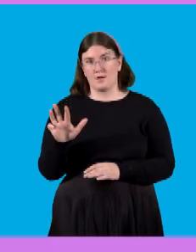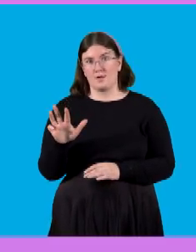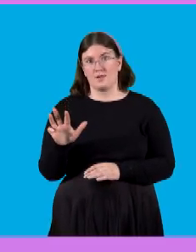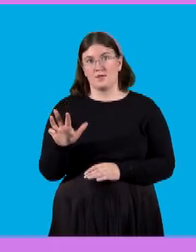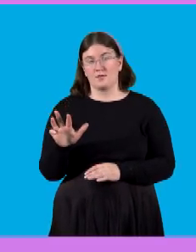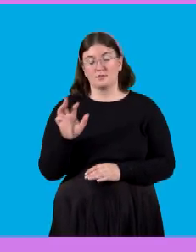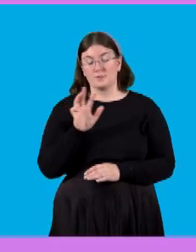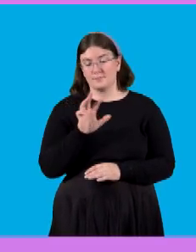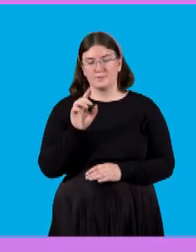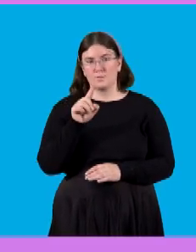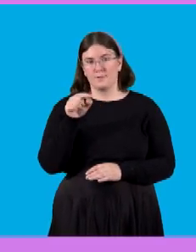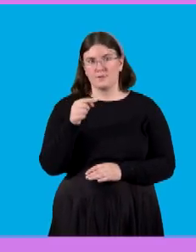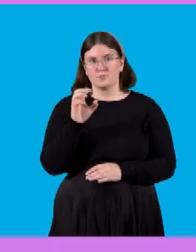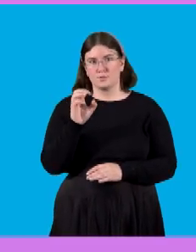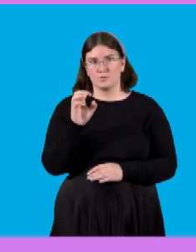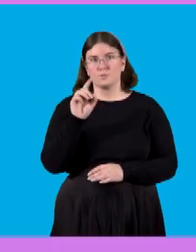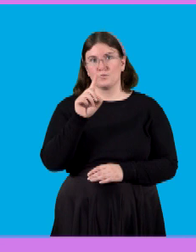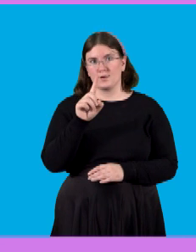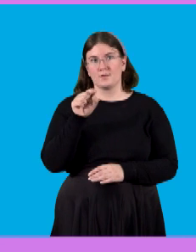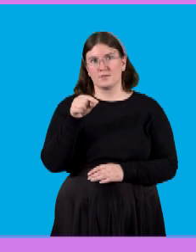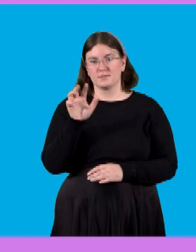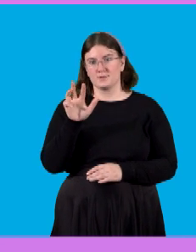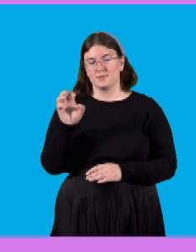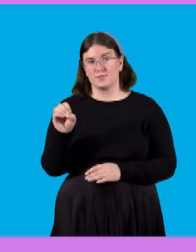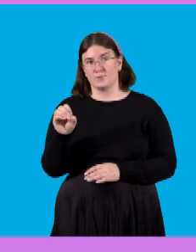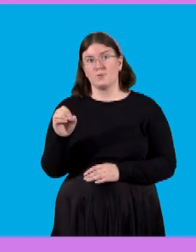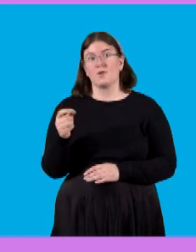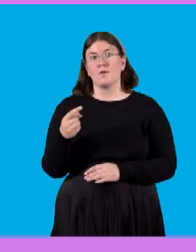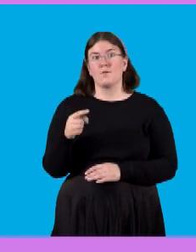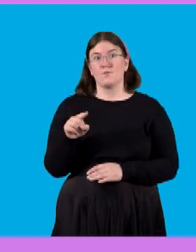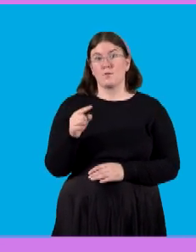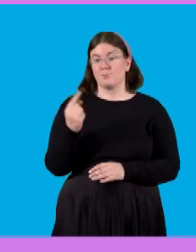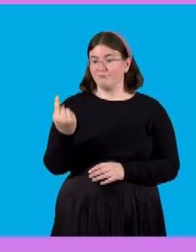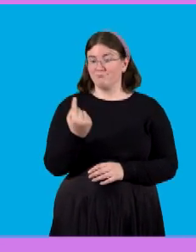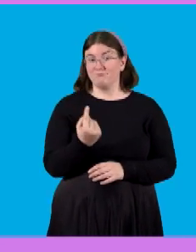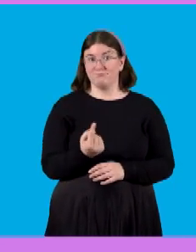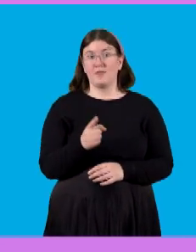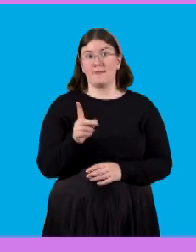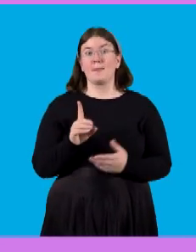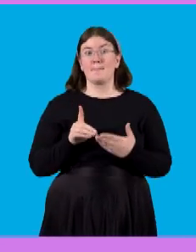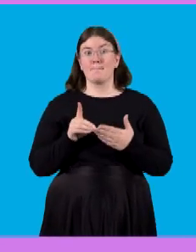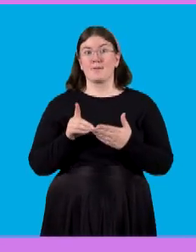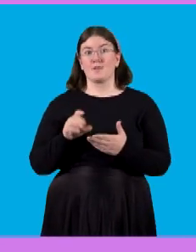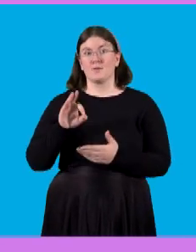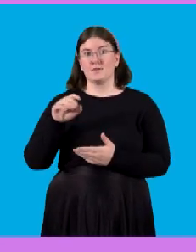person, that's per day. They pay the deposit up front, right, to secure the accommodation of